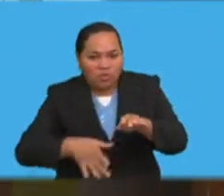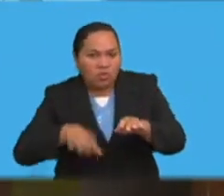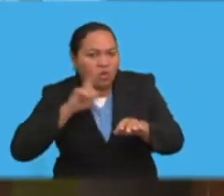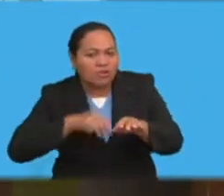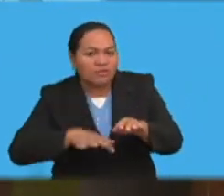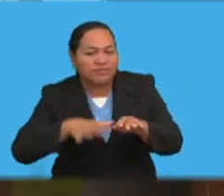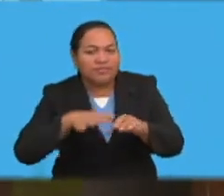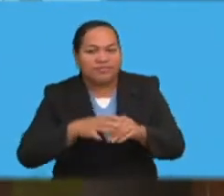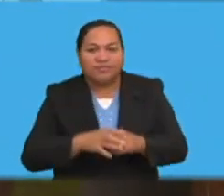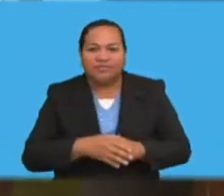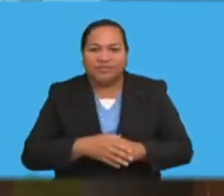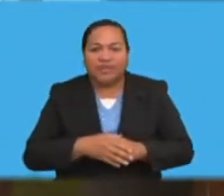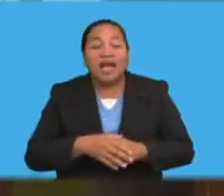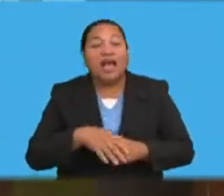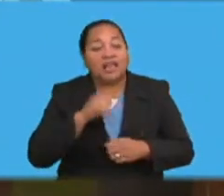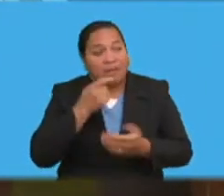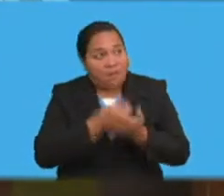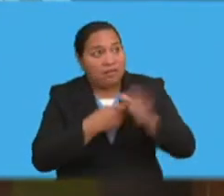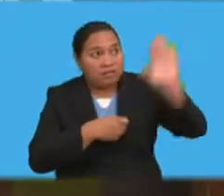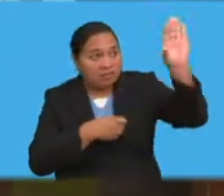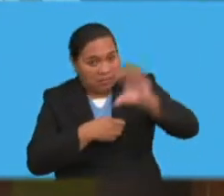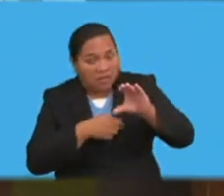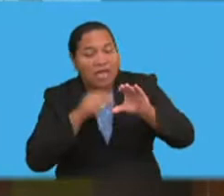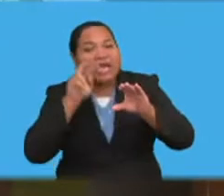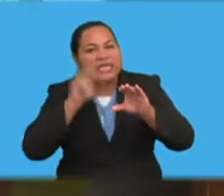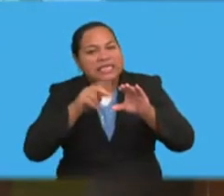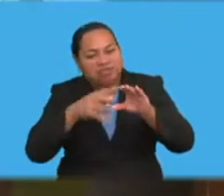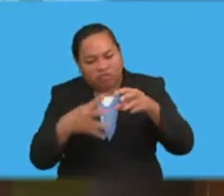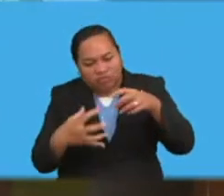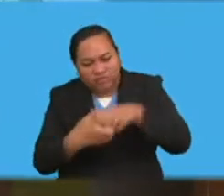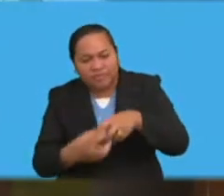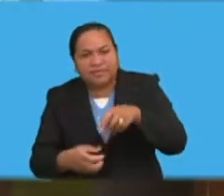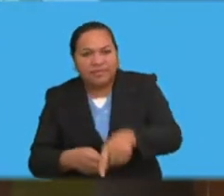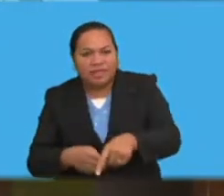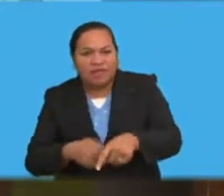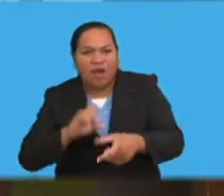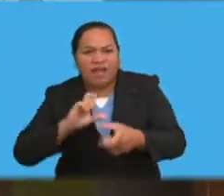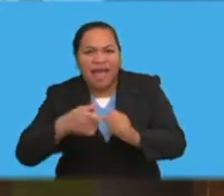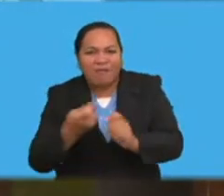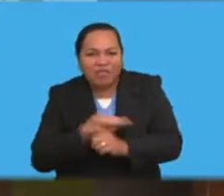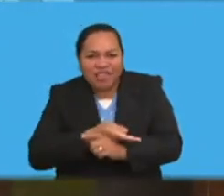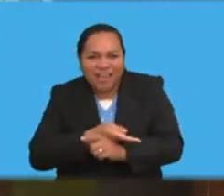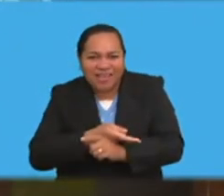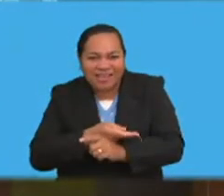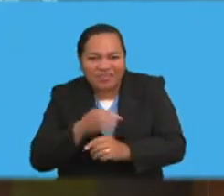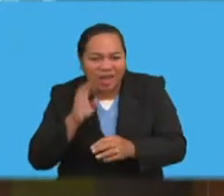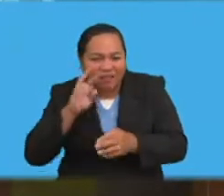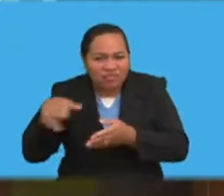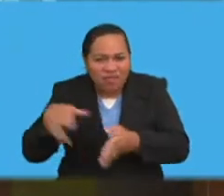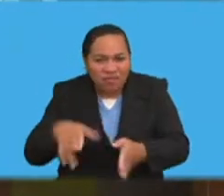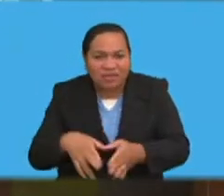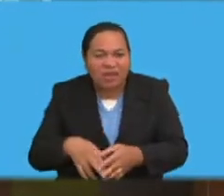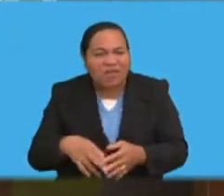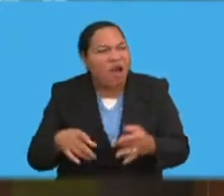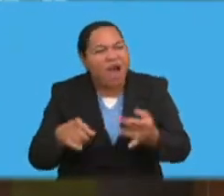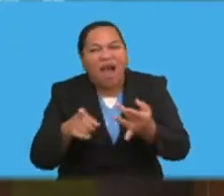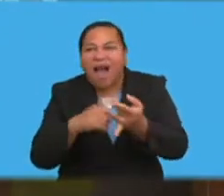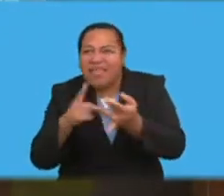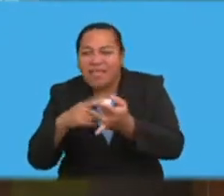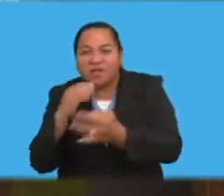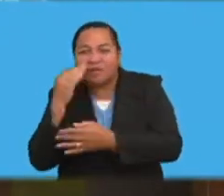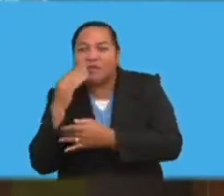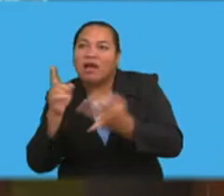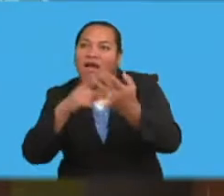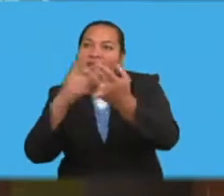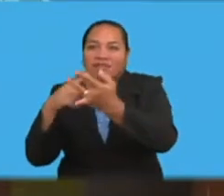that portion needs to be allocated for the climate change fund, and the remaining then could be allocated to other smaller donors and loan, Madam